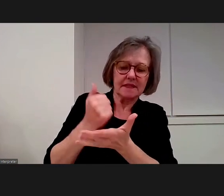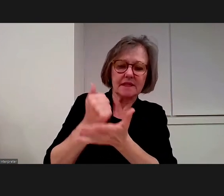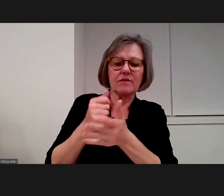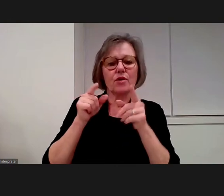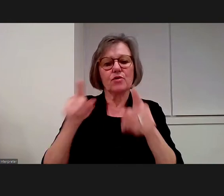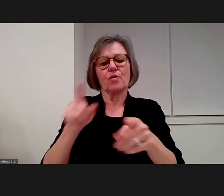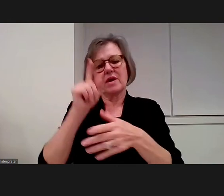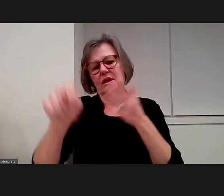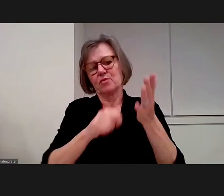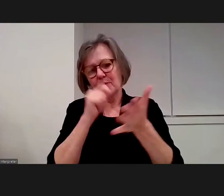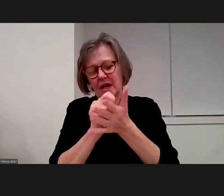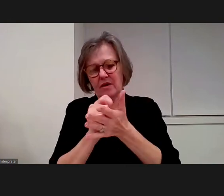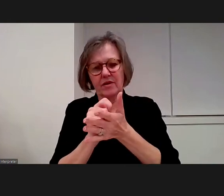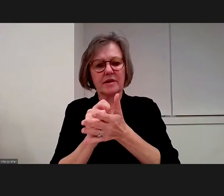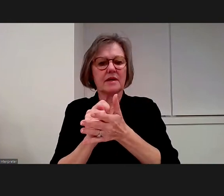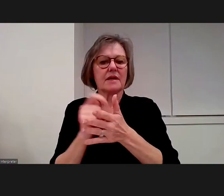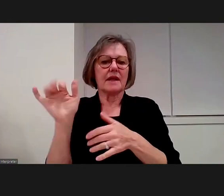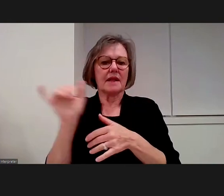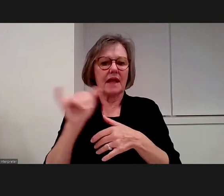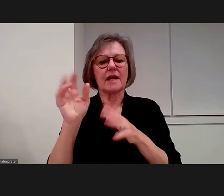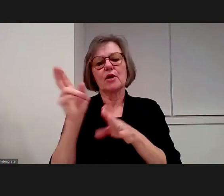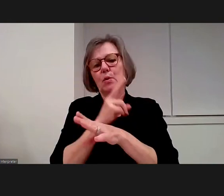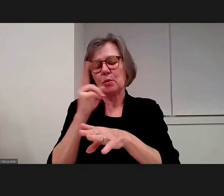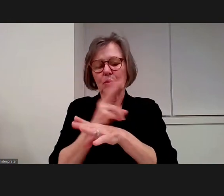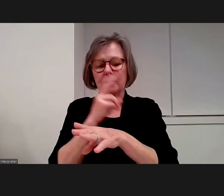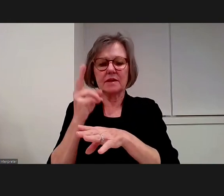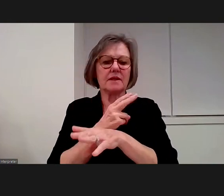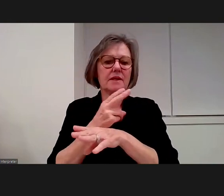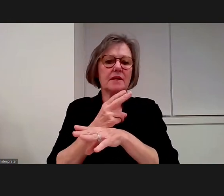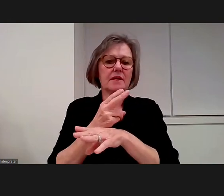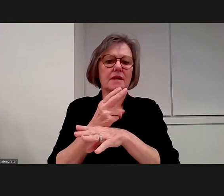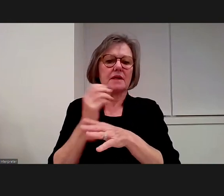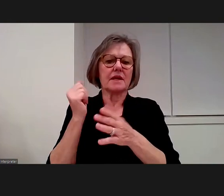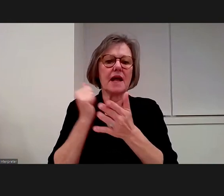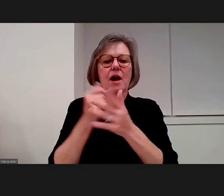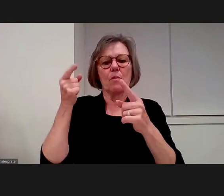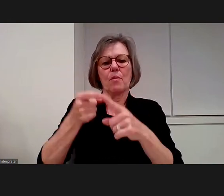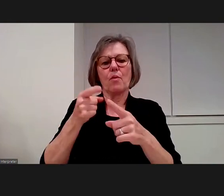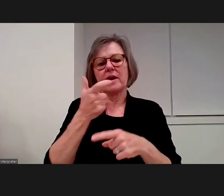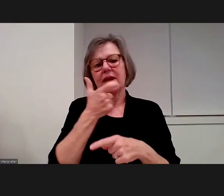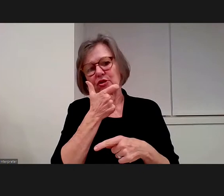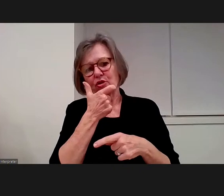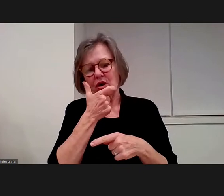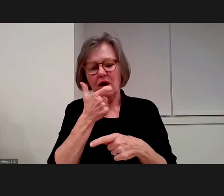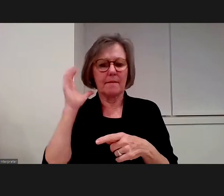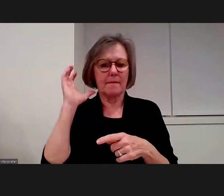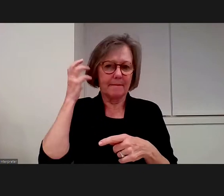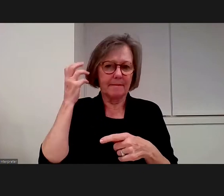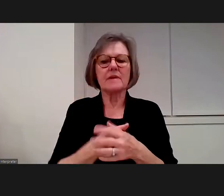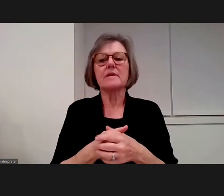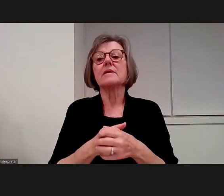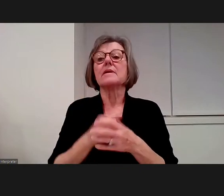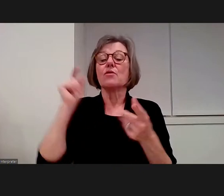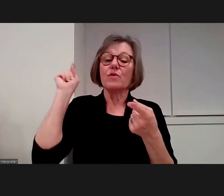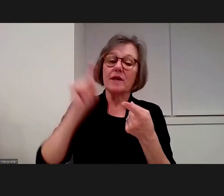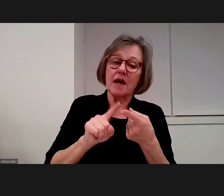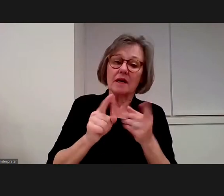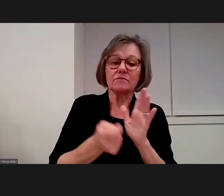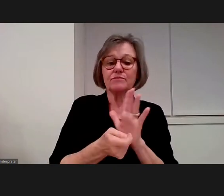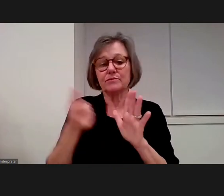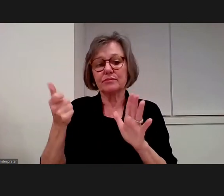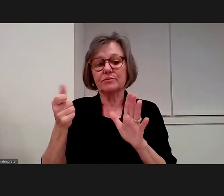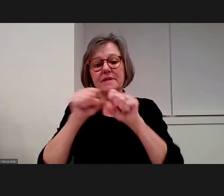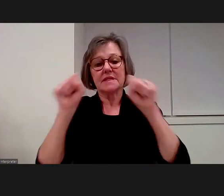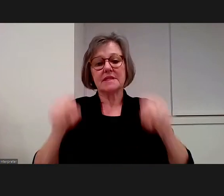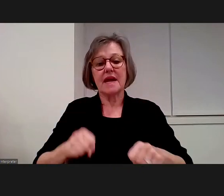those periods, such as by using a help point intercom. The reduction or elimination of